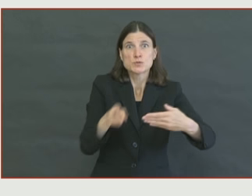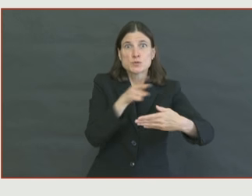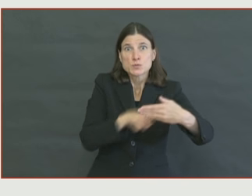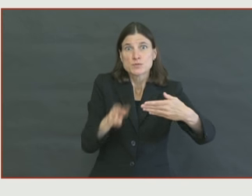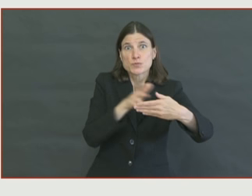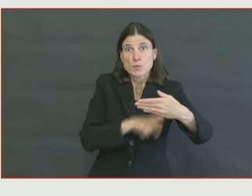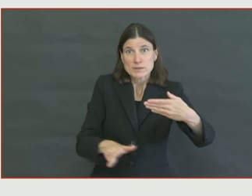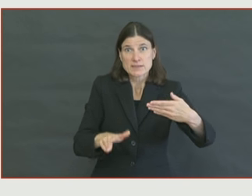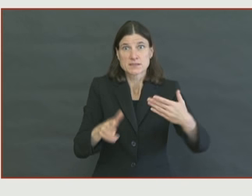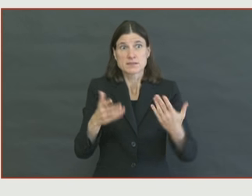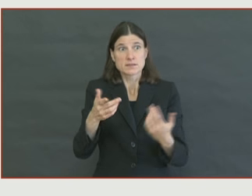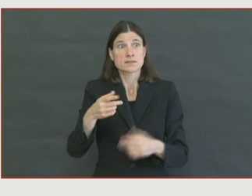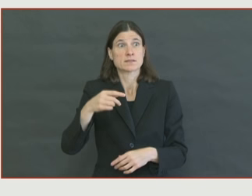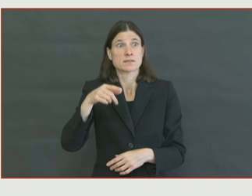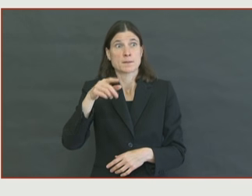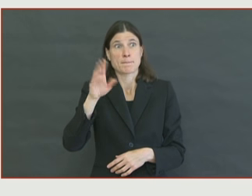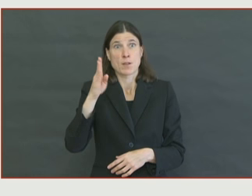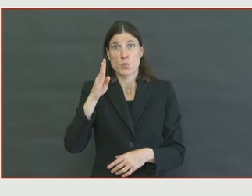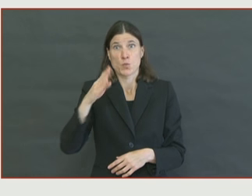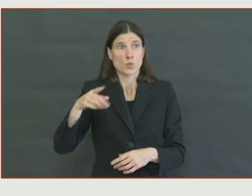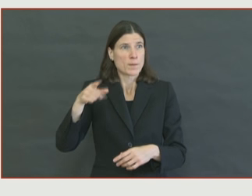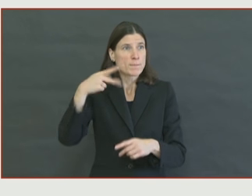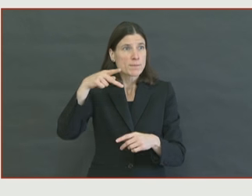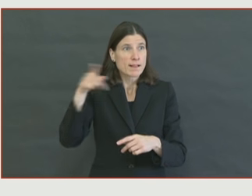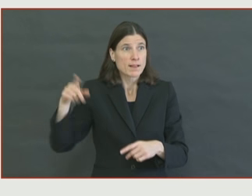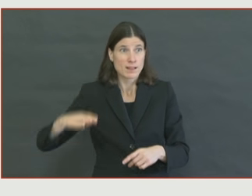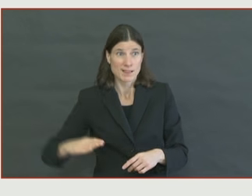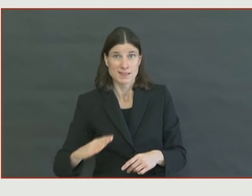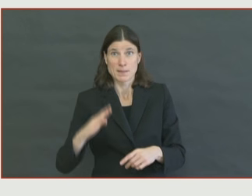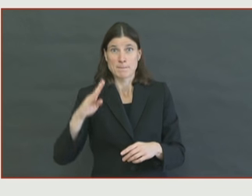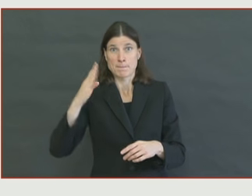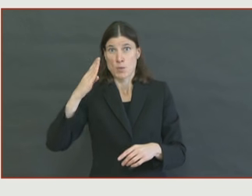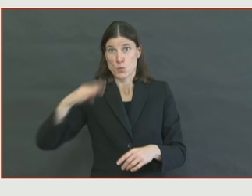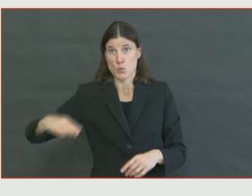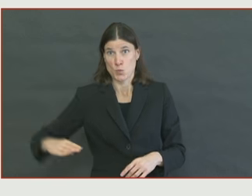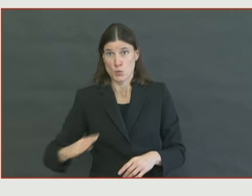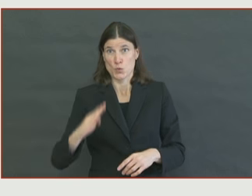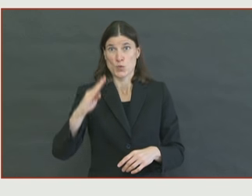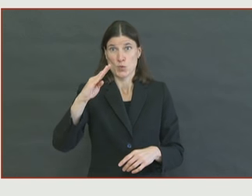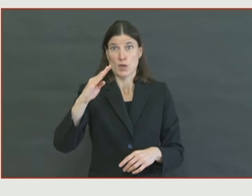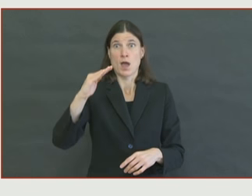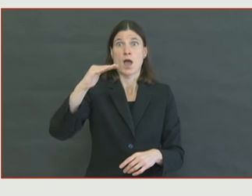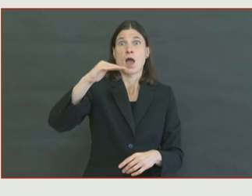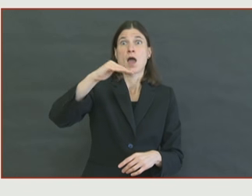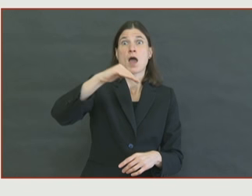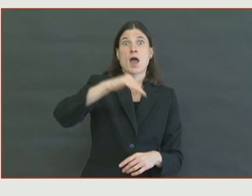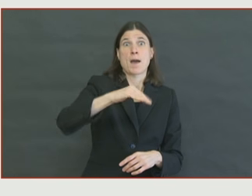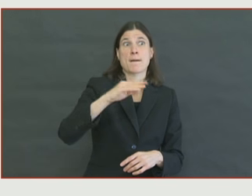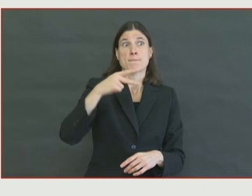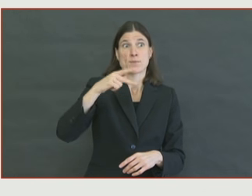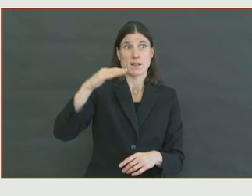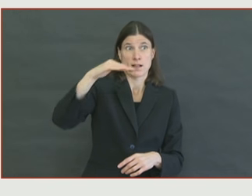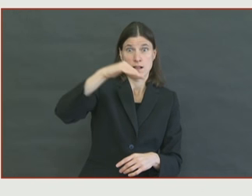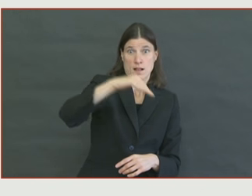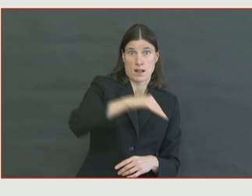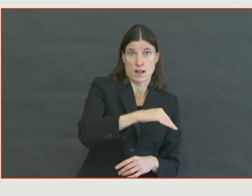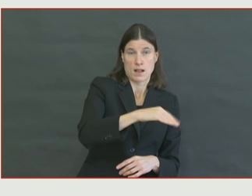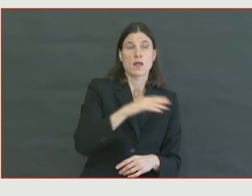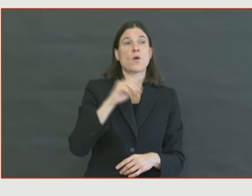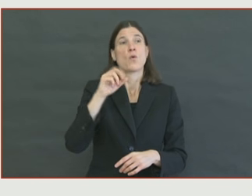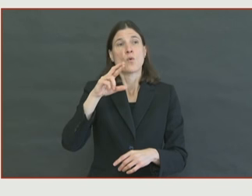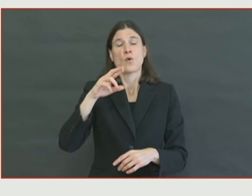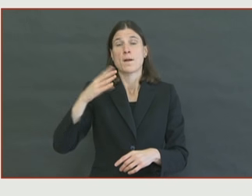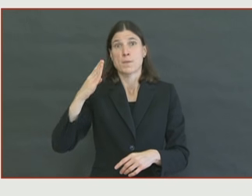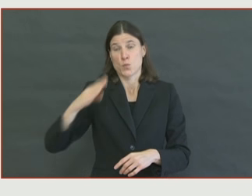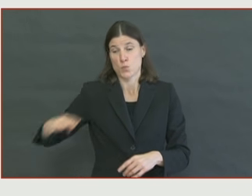plateau. While eventually we would still see a decline, it's also possible our experience